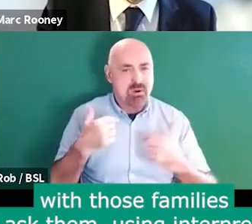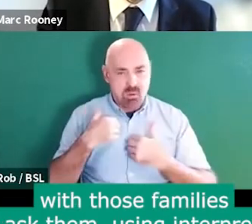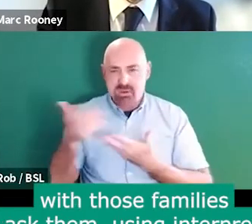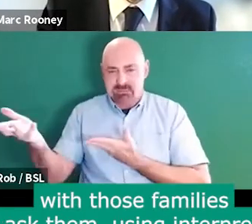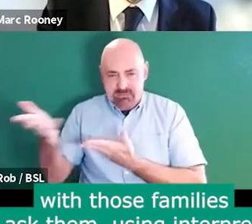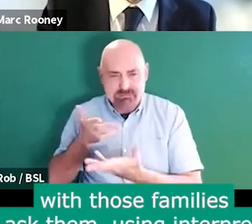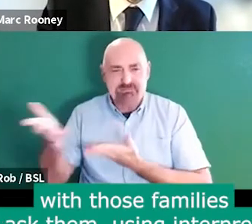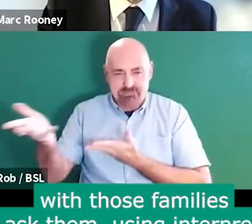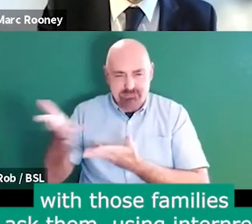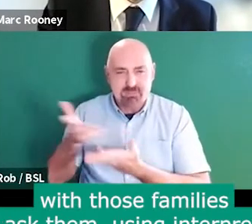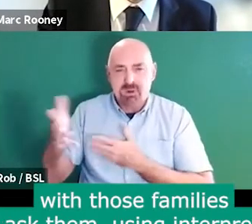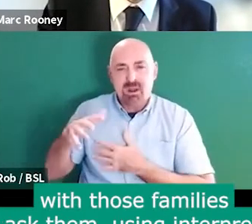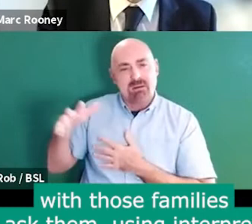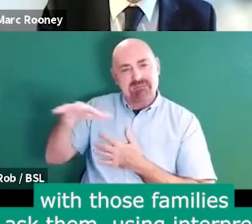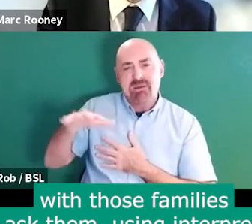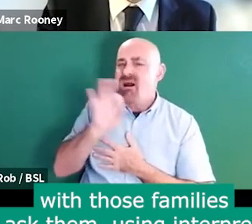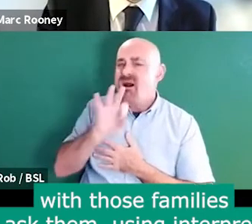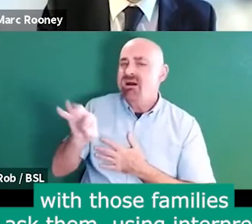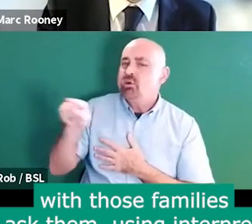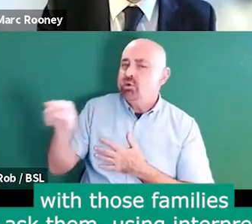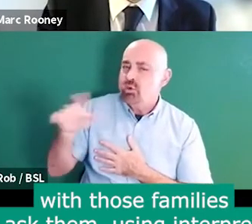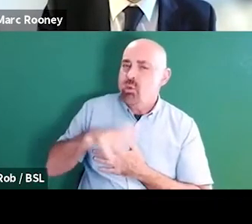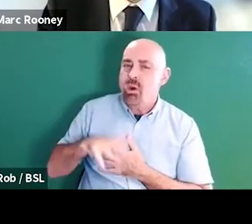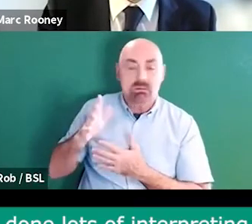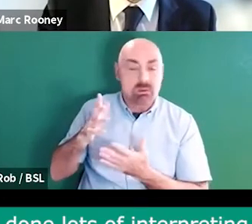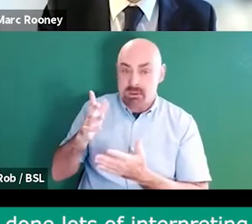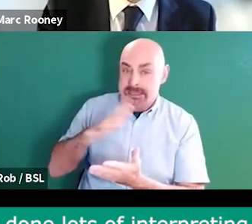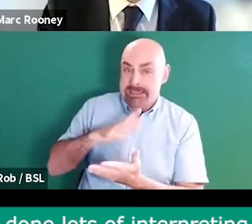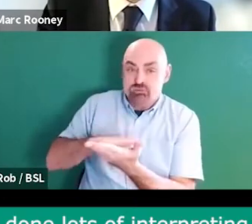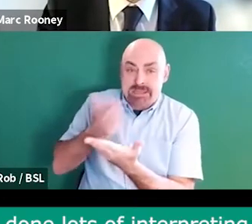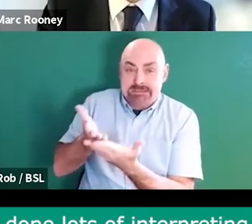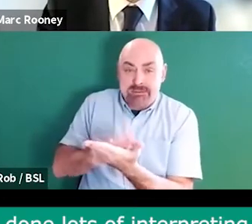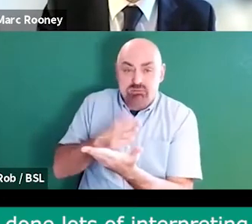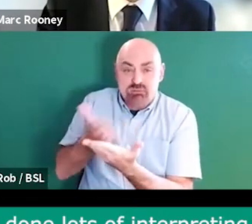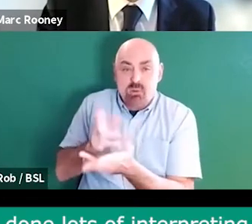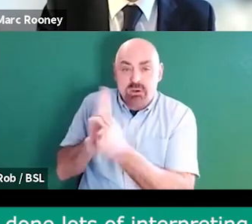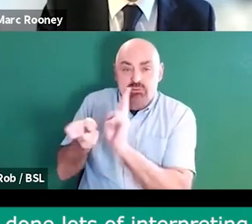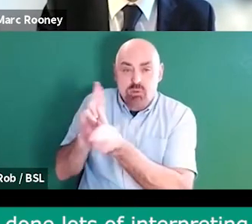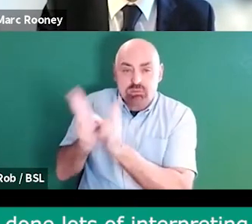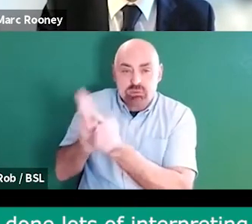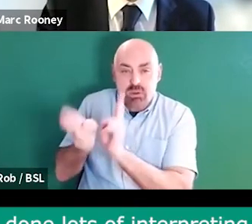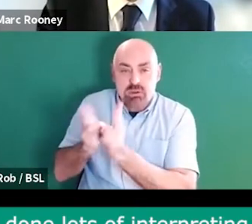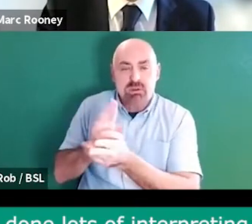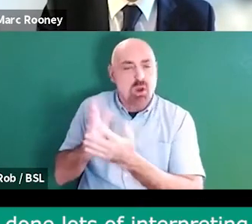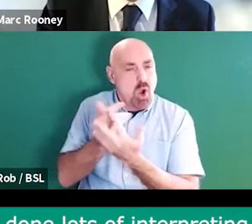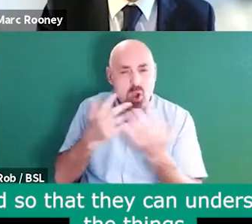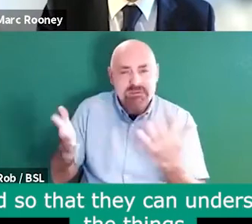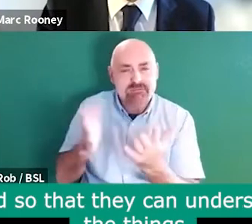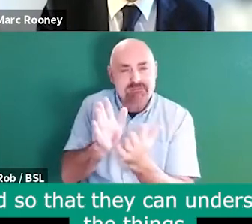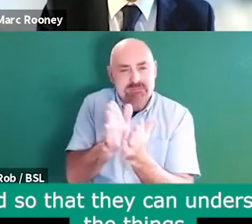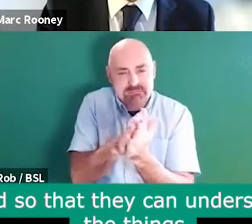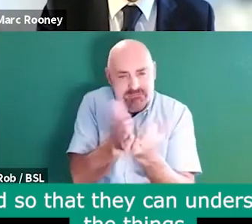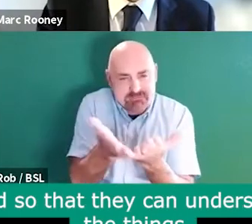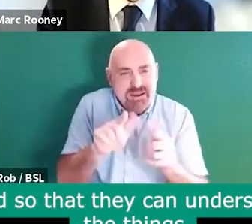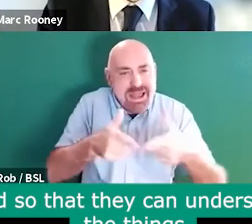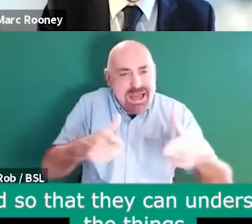with those families to ask them using interpreters. We've done lots of interpreting of leaflets and